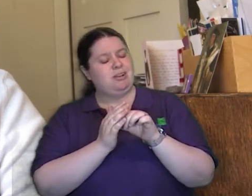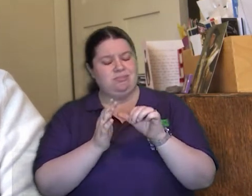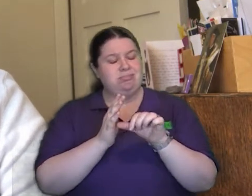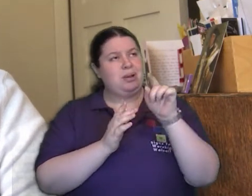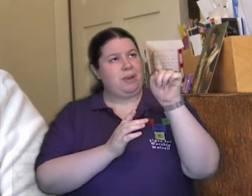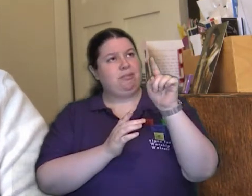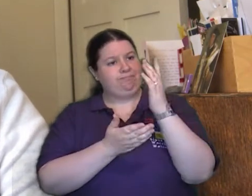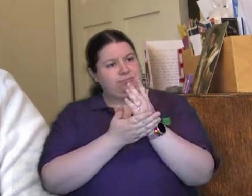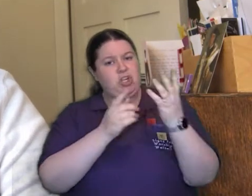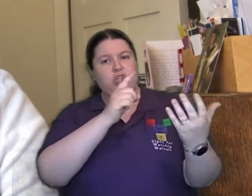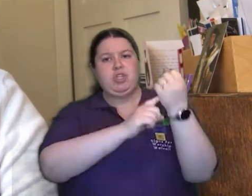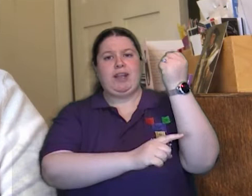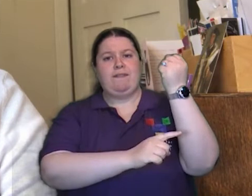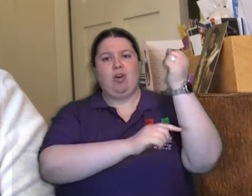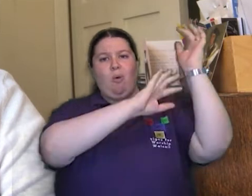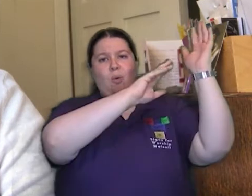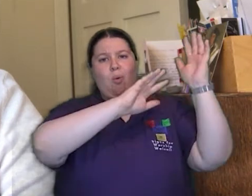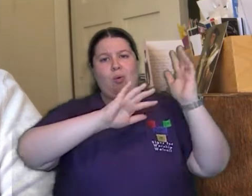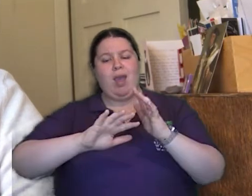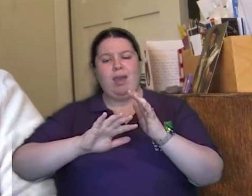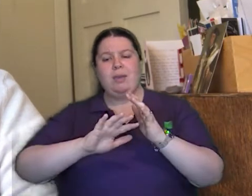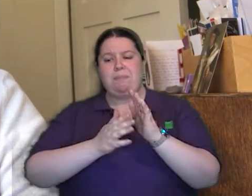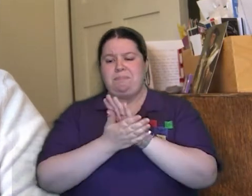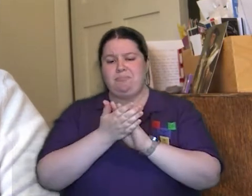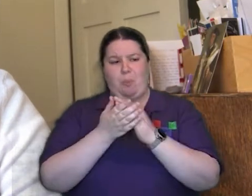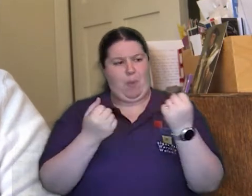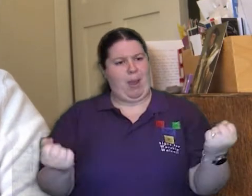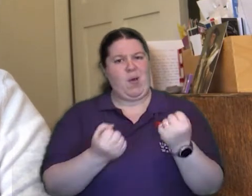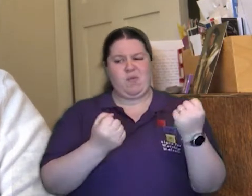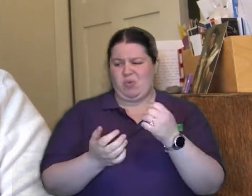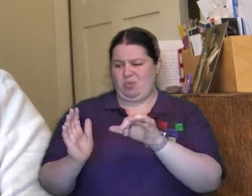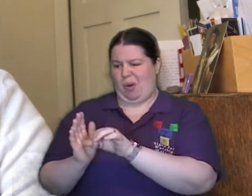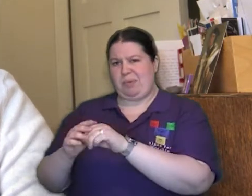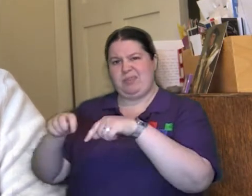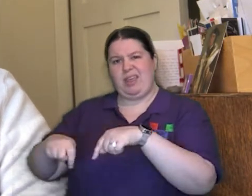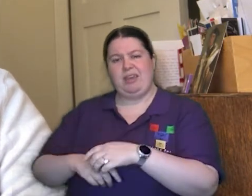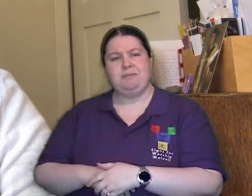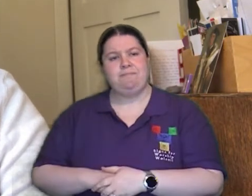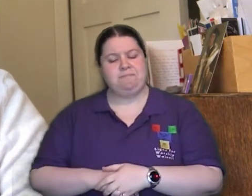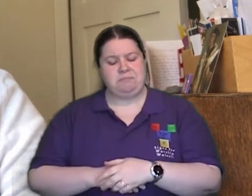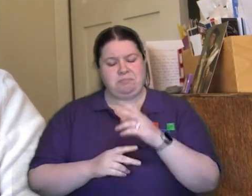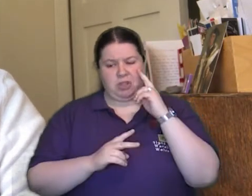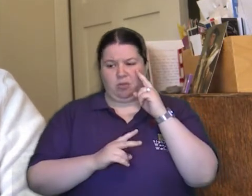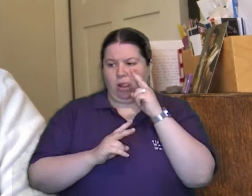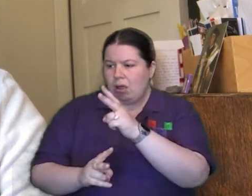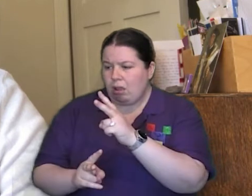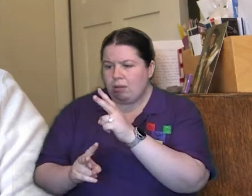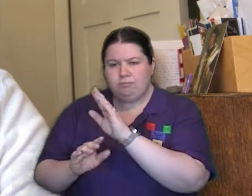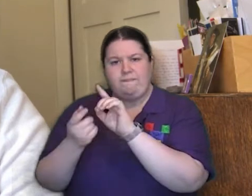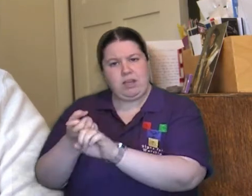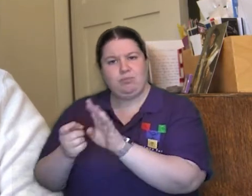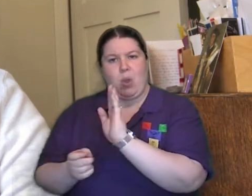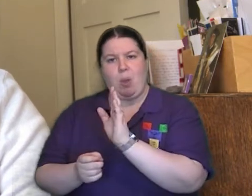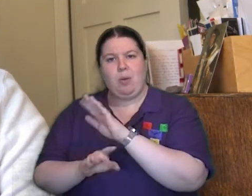are achieving for us an eternal glory that far outweighs them all. So we fix our eyes not on